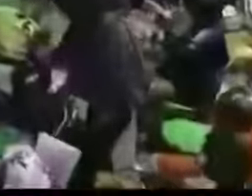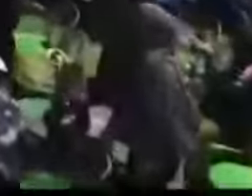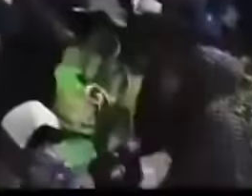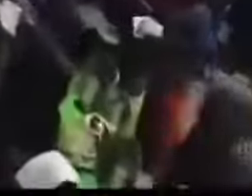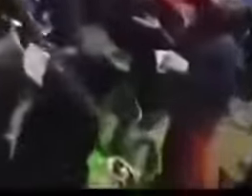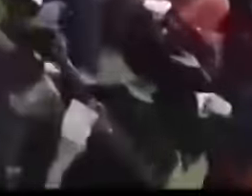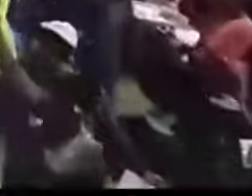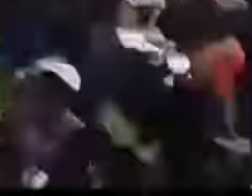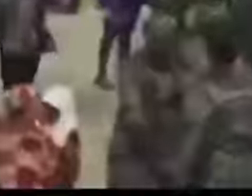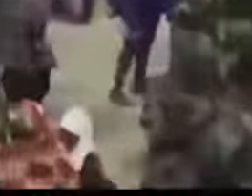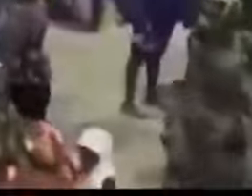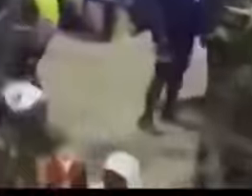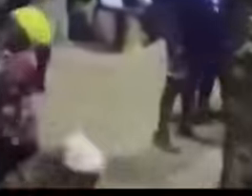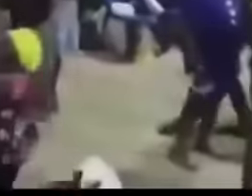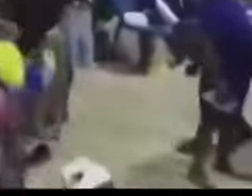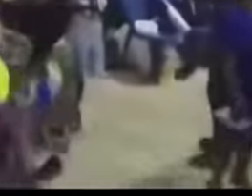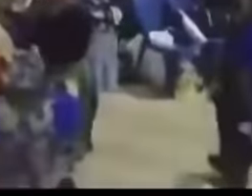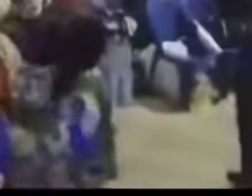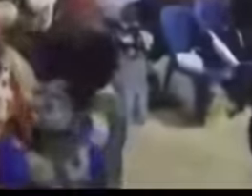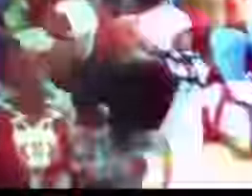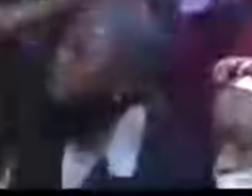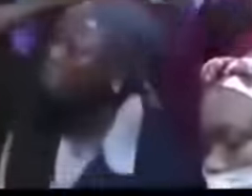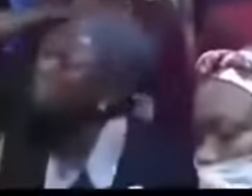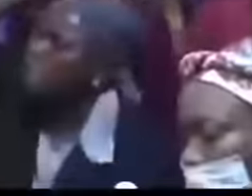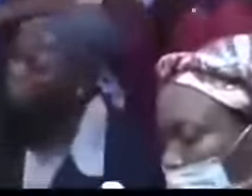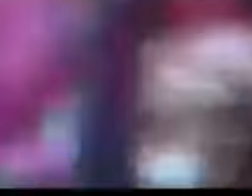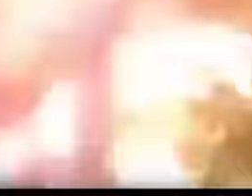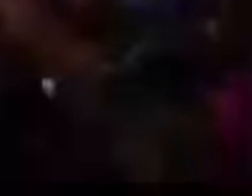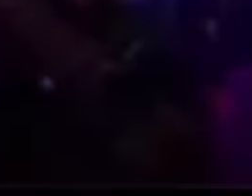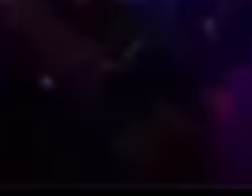lọ́lẹ̀ ròyìn iṣẹ́ àti àti iṣẹ́ ìyanu lánàá tó ń ṣẹlẹ̀ níbẹ̀. Ìwọ